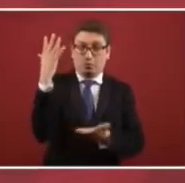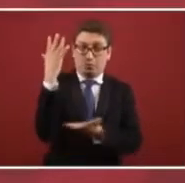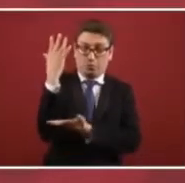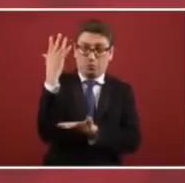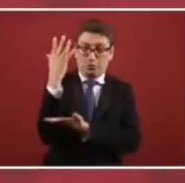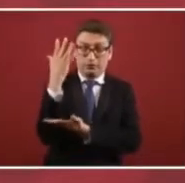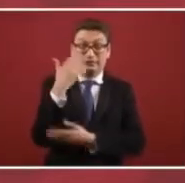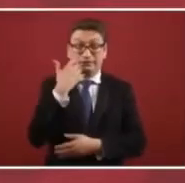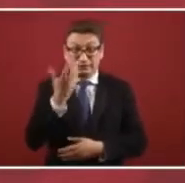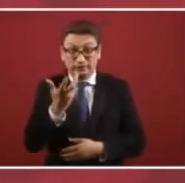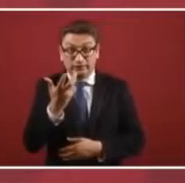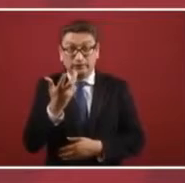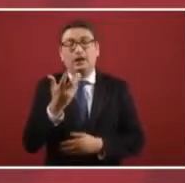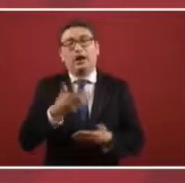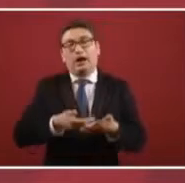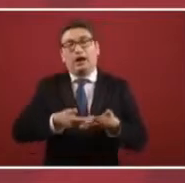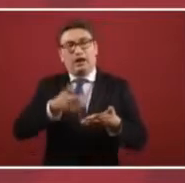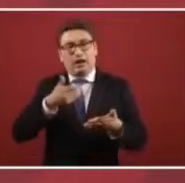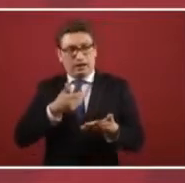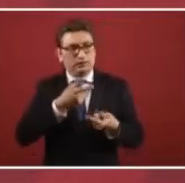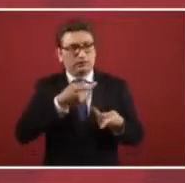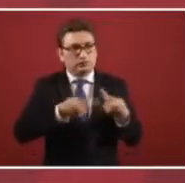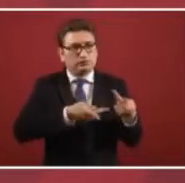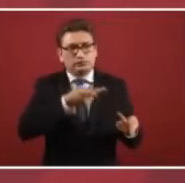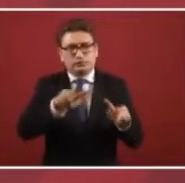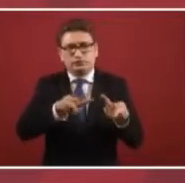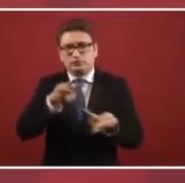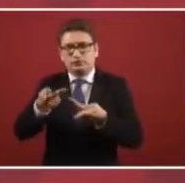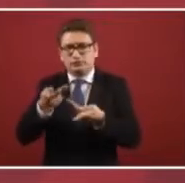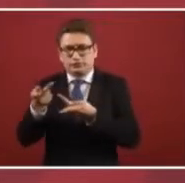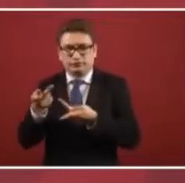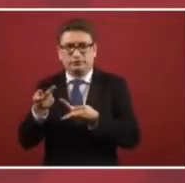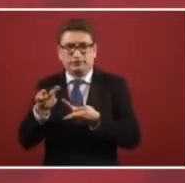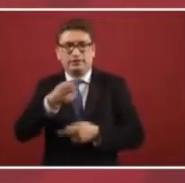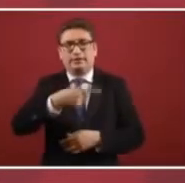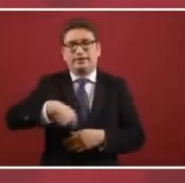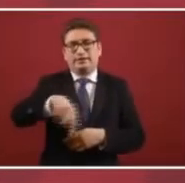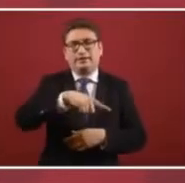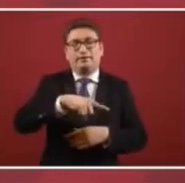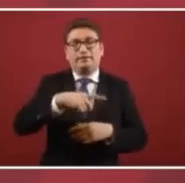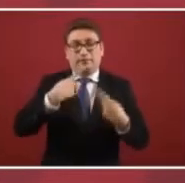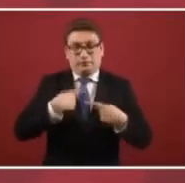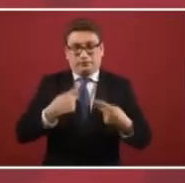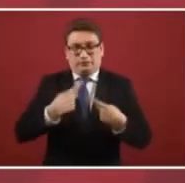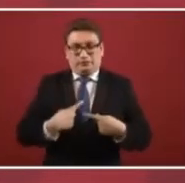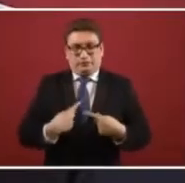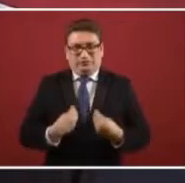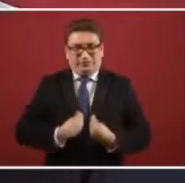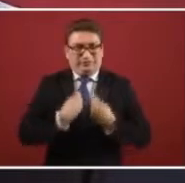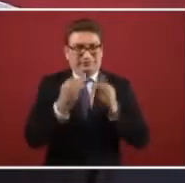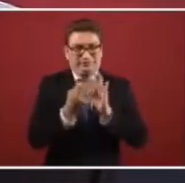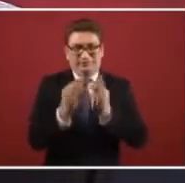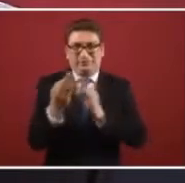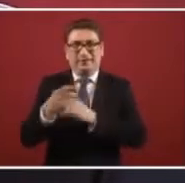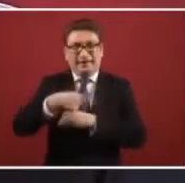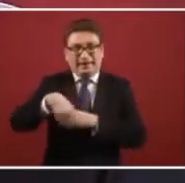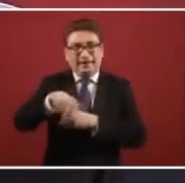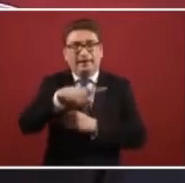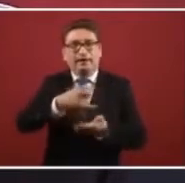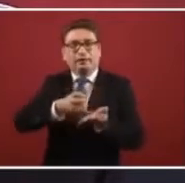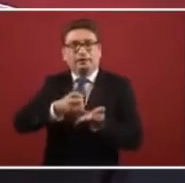tree, there has to be a consultation, and the people decide it.